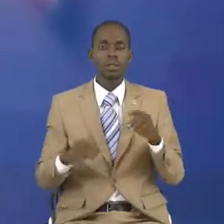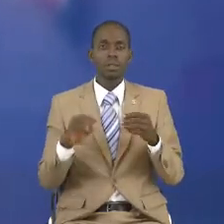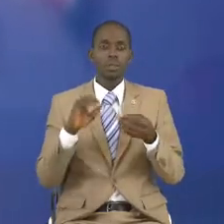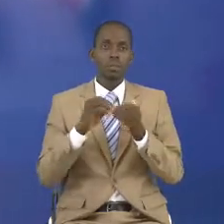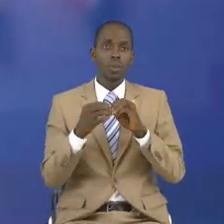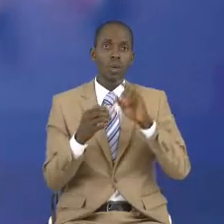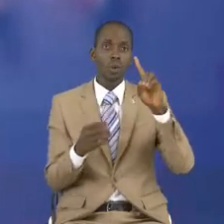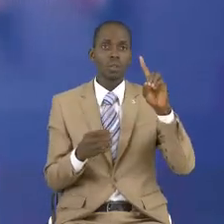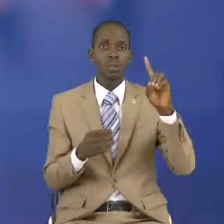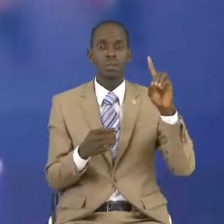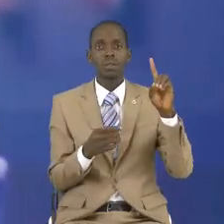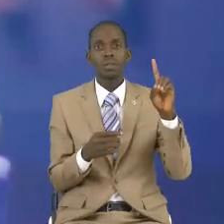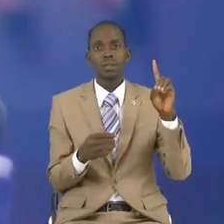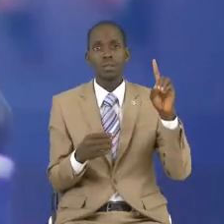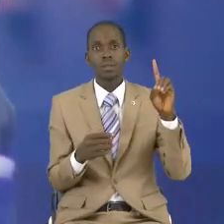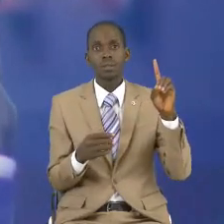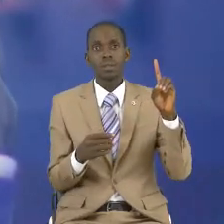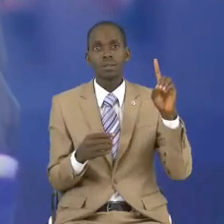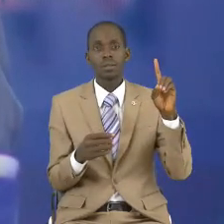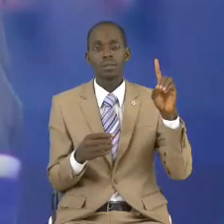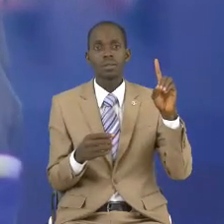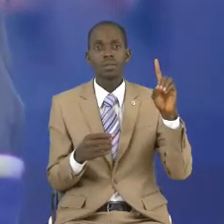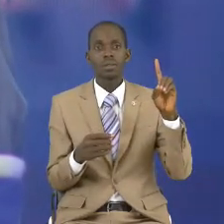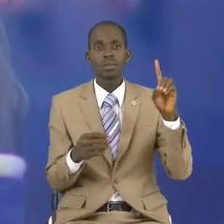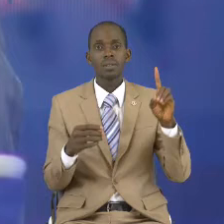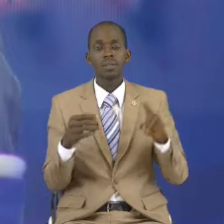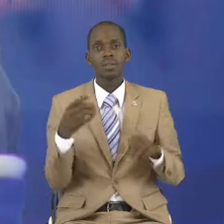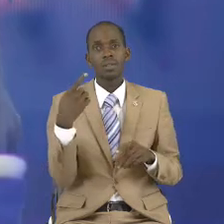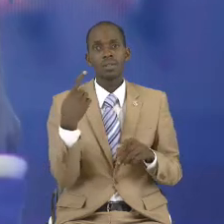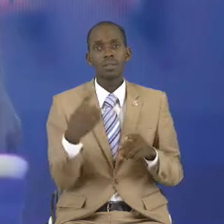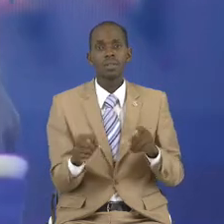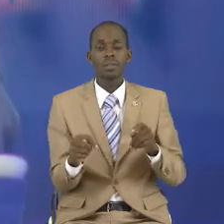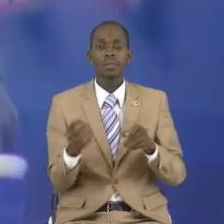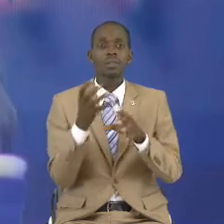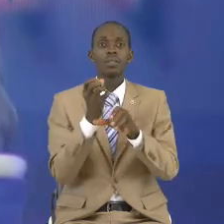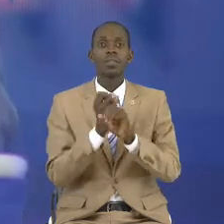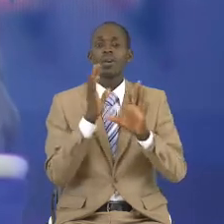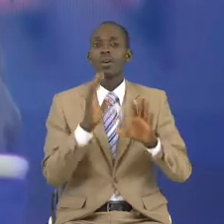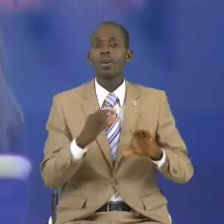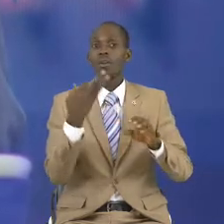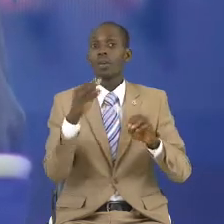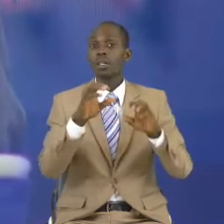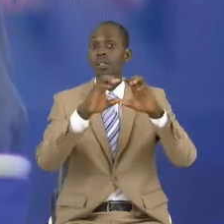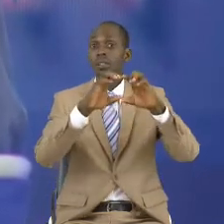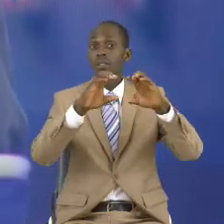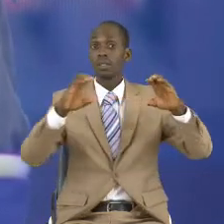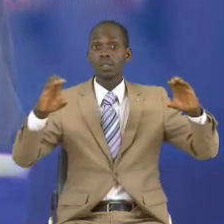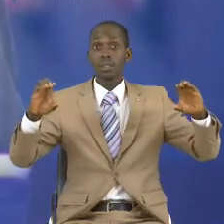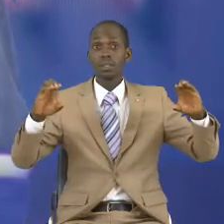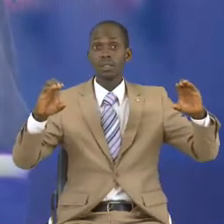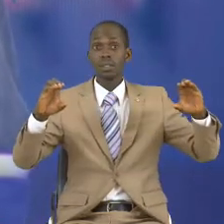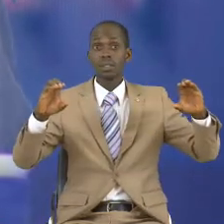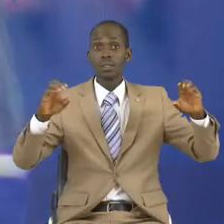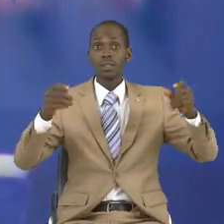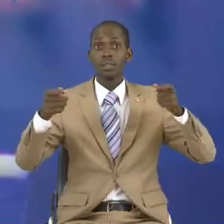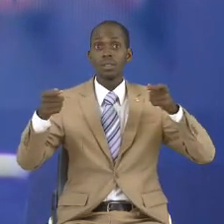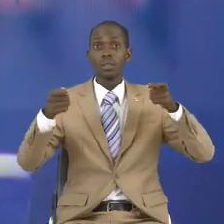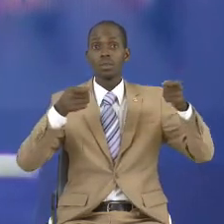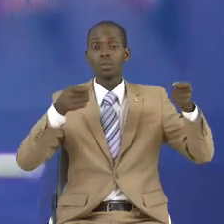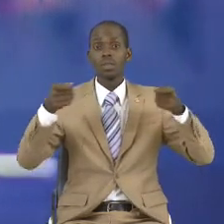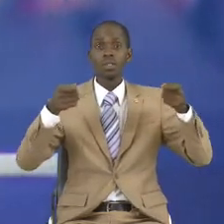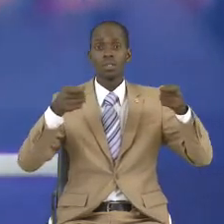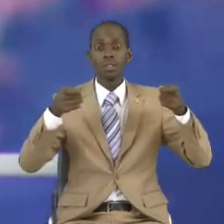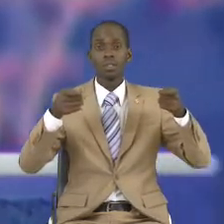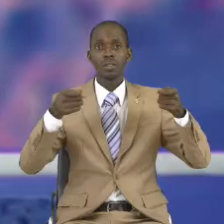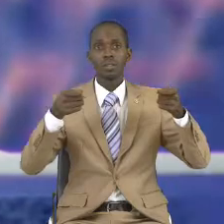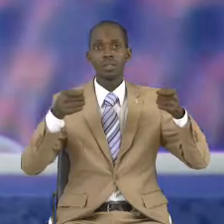one the recipients of a decreed dominion at creation already